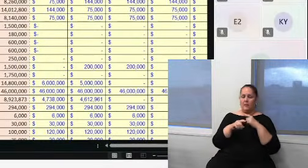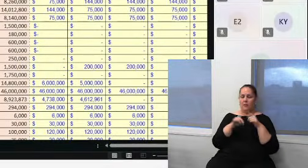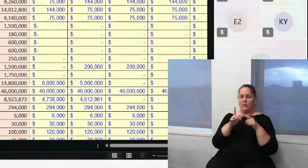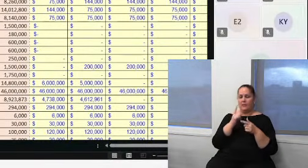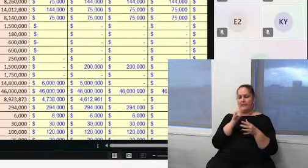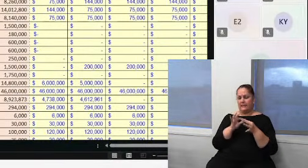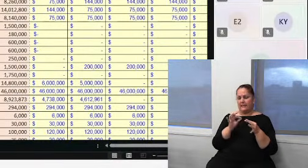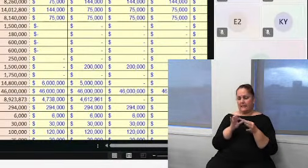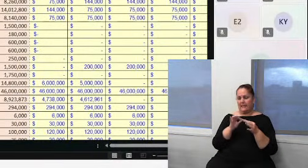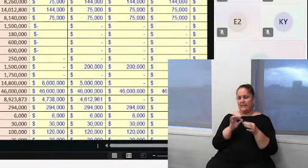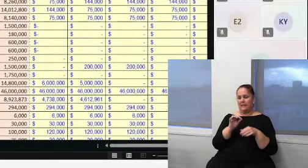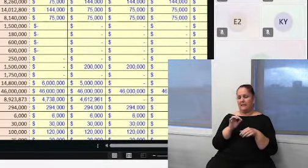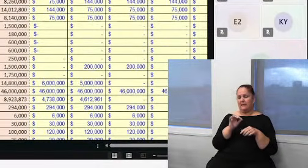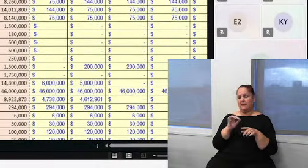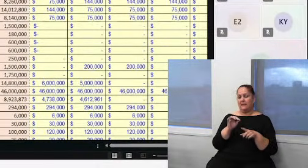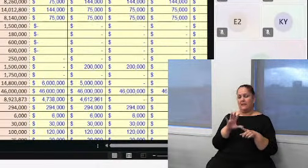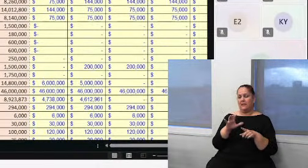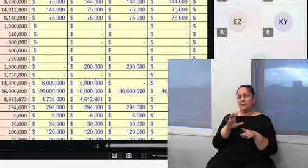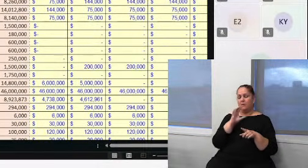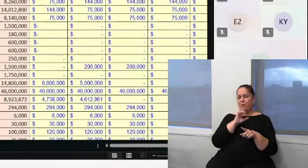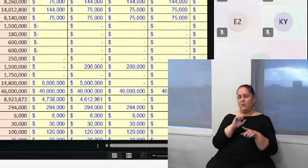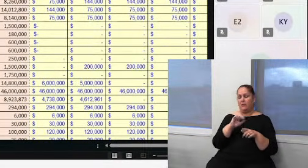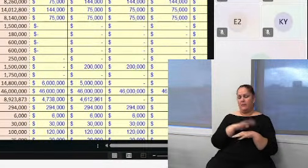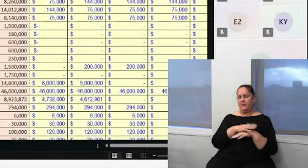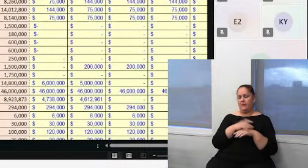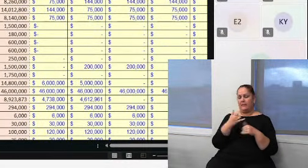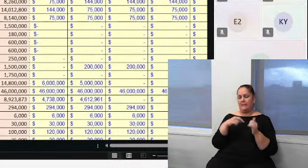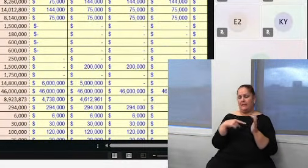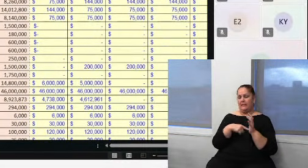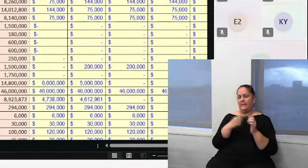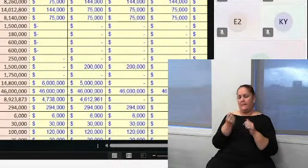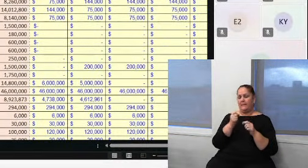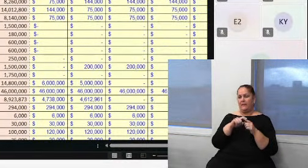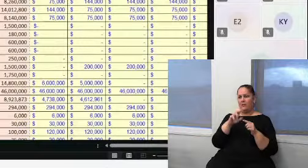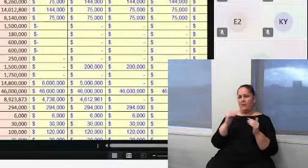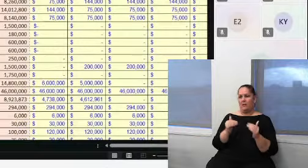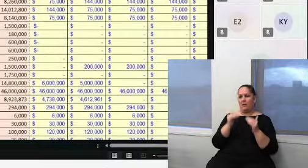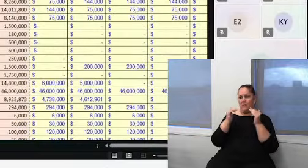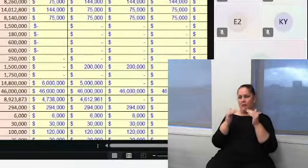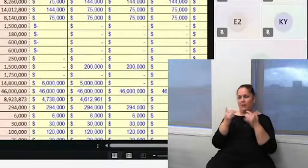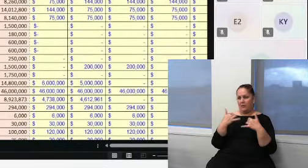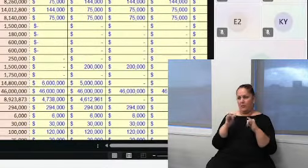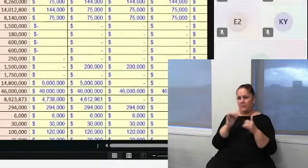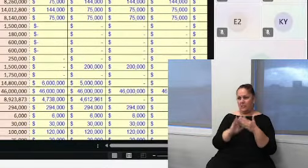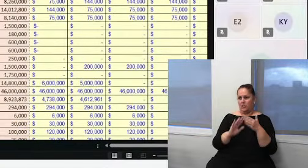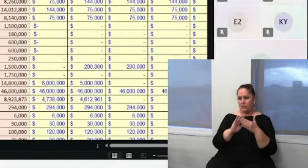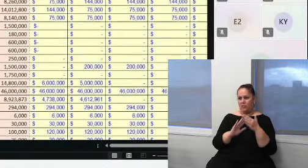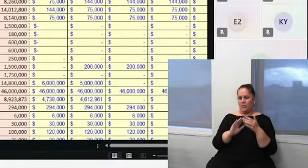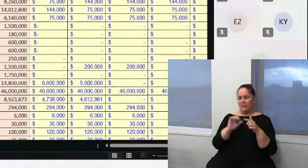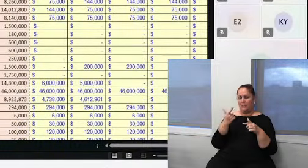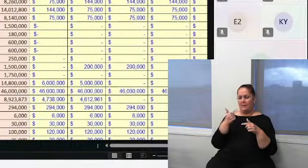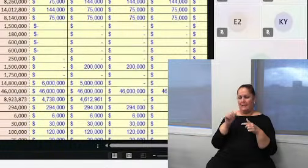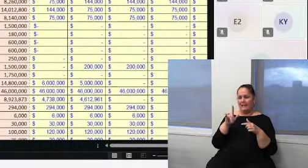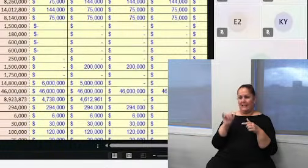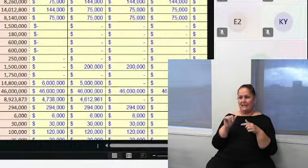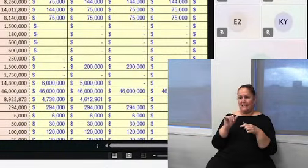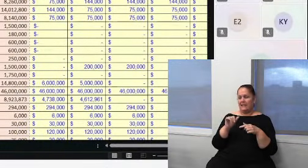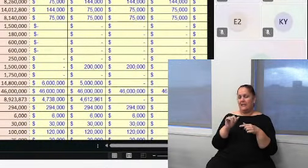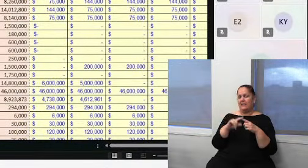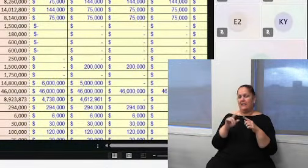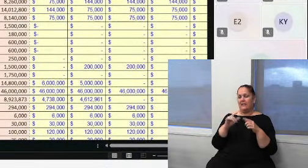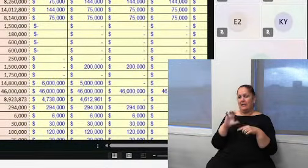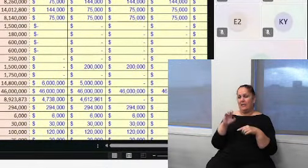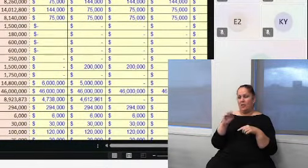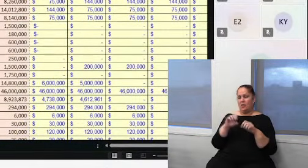these platforms, but what I will say is the OMS platform is still pending an upgrade. So we are still running off of a